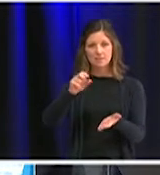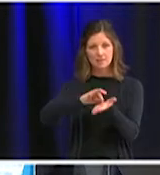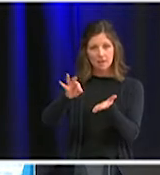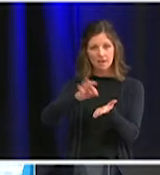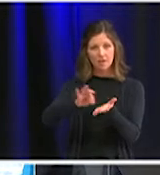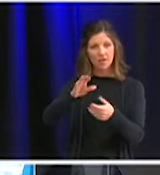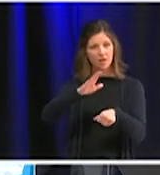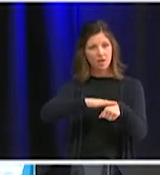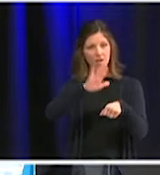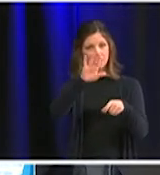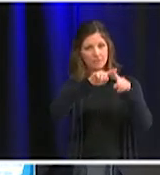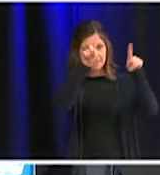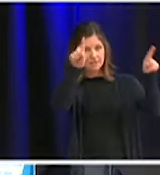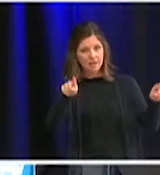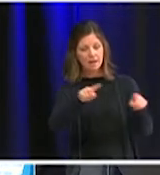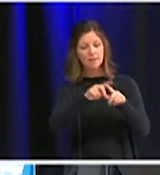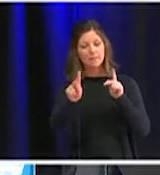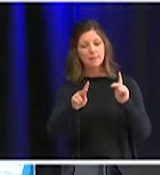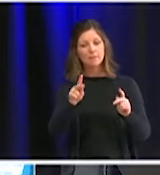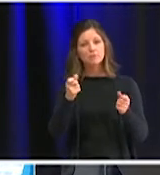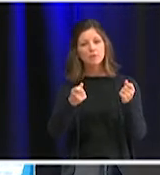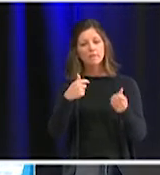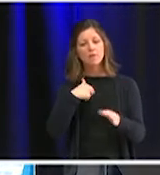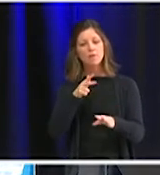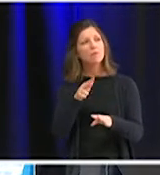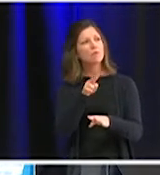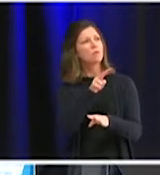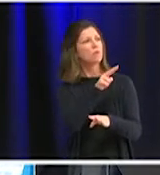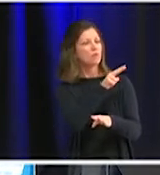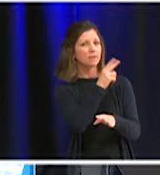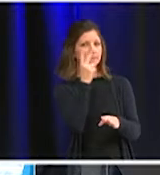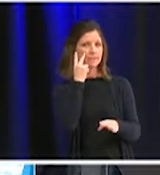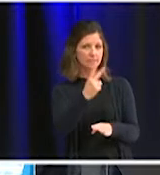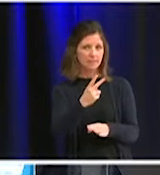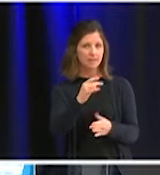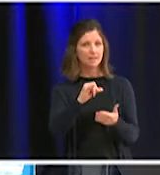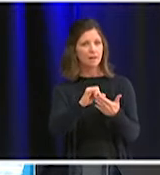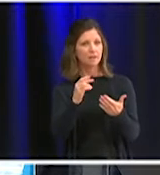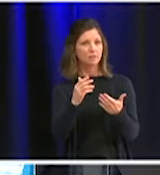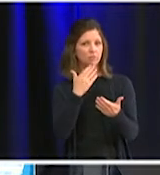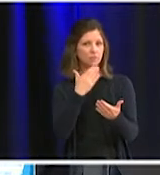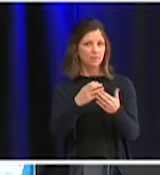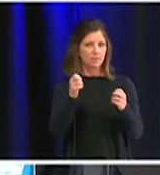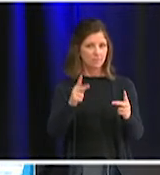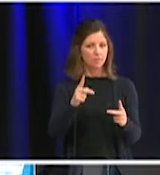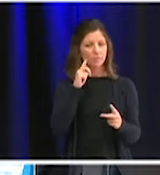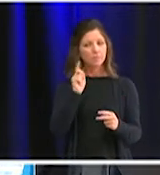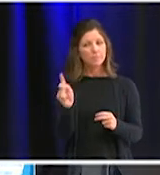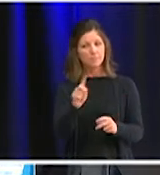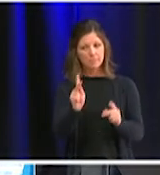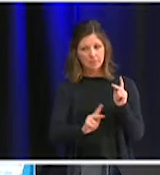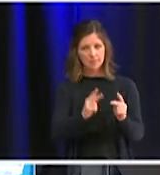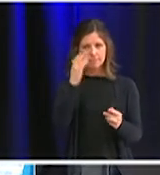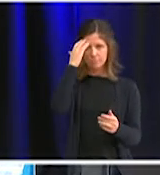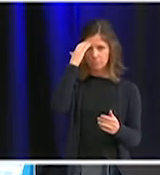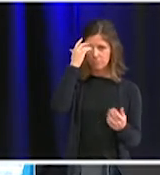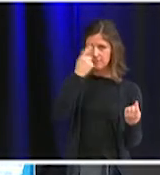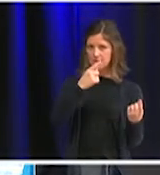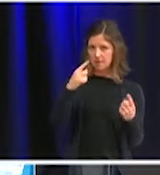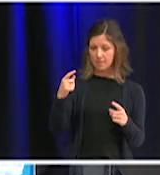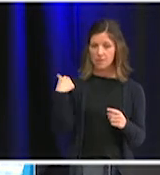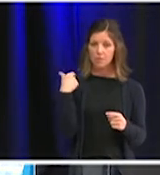see. This is another great opportunity to bring awareness to our census and where we are. We will be receiving in the